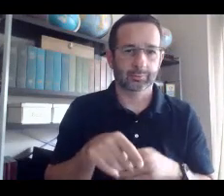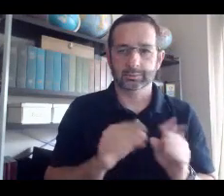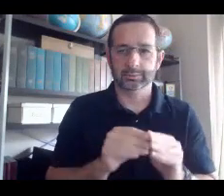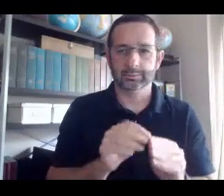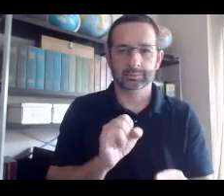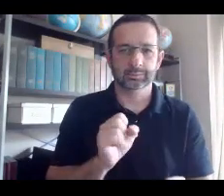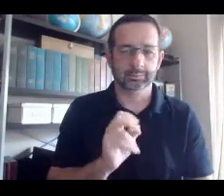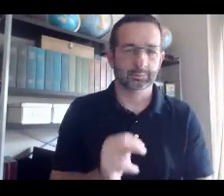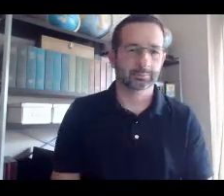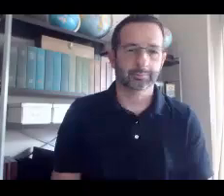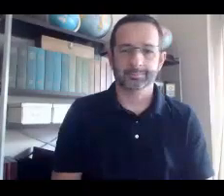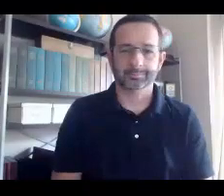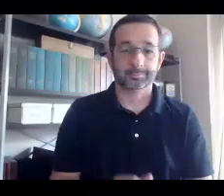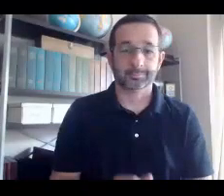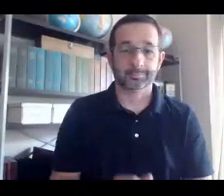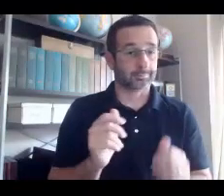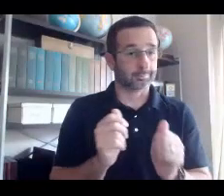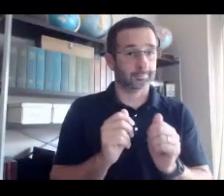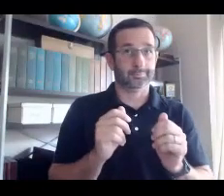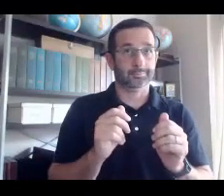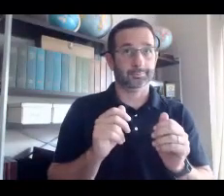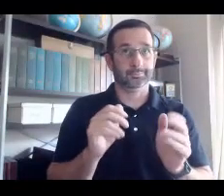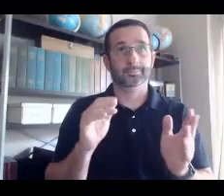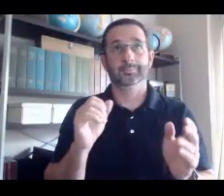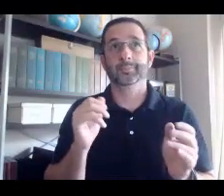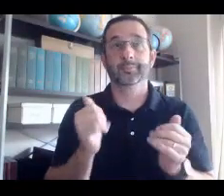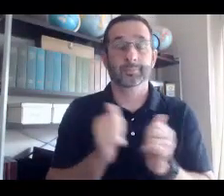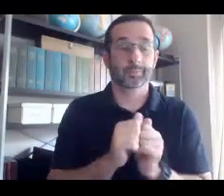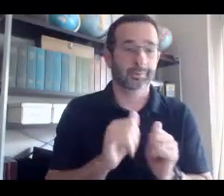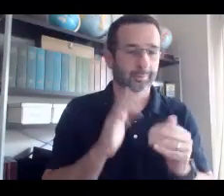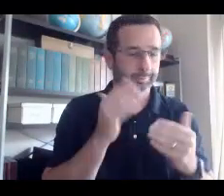that question to us after today's session.